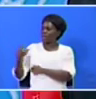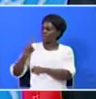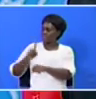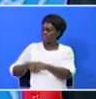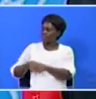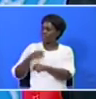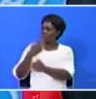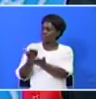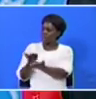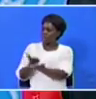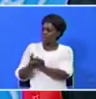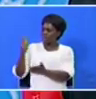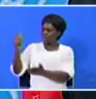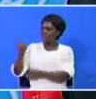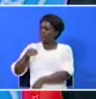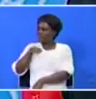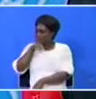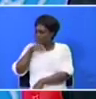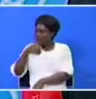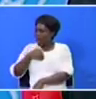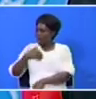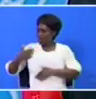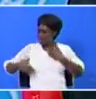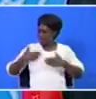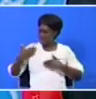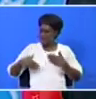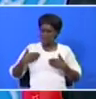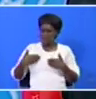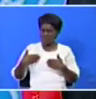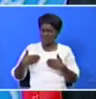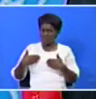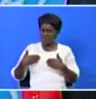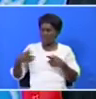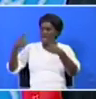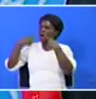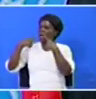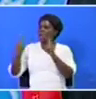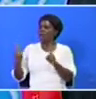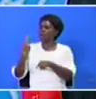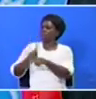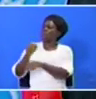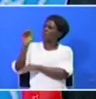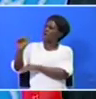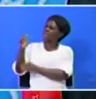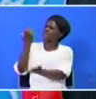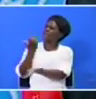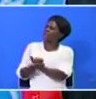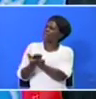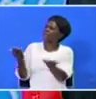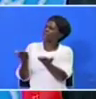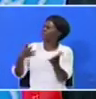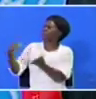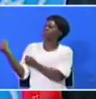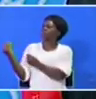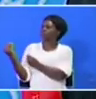tender. Now, Raila has this habit of throwing stuff into the air, and when you ask him to substantiate, he runs away from